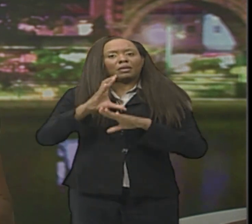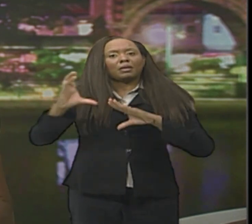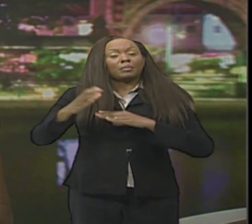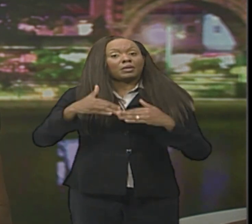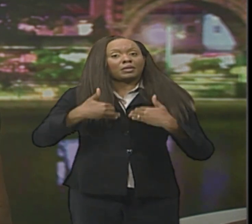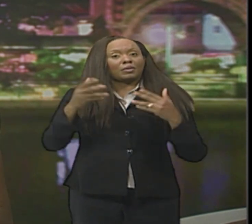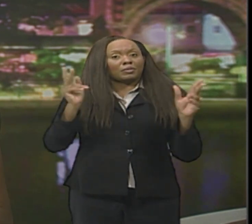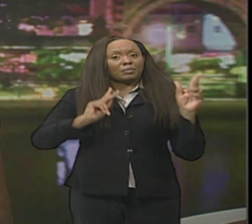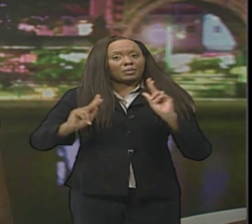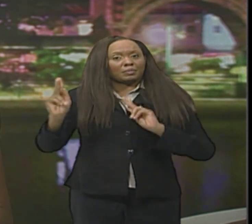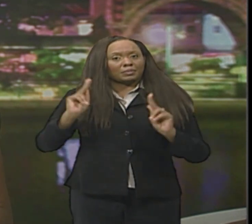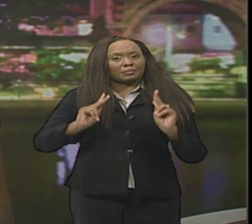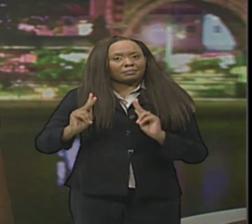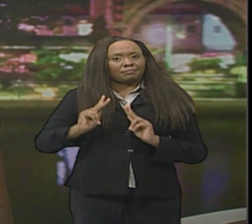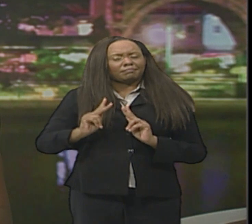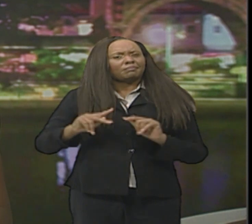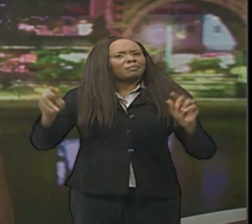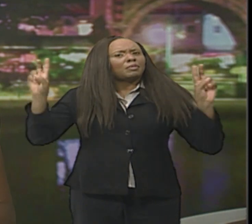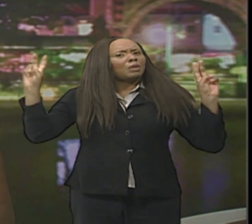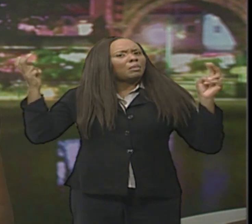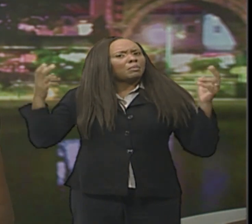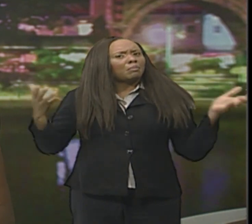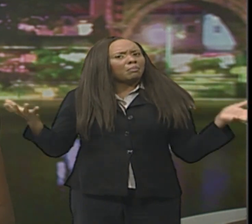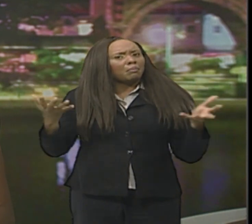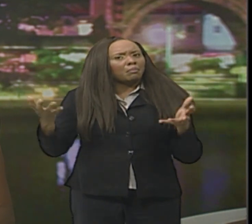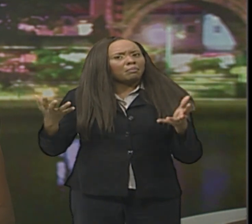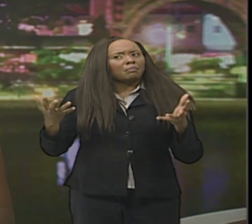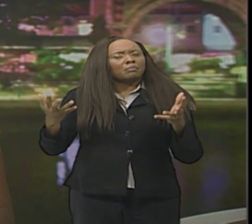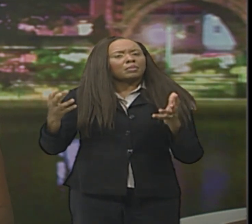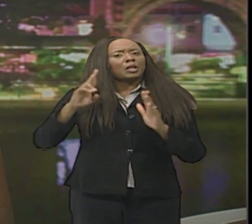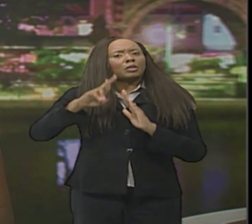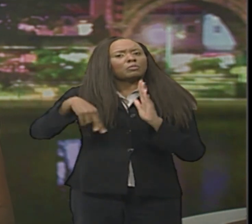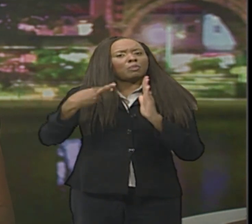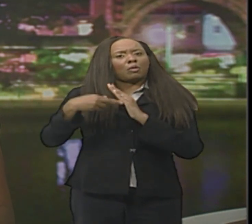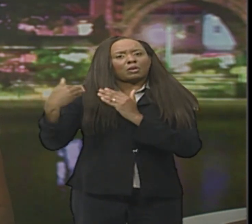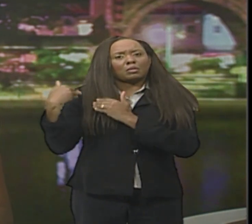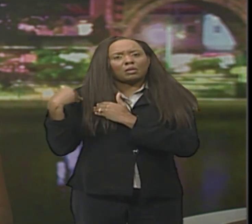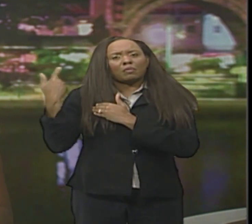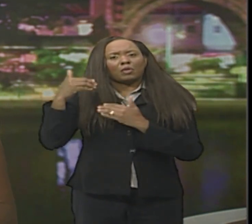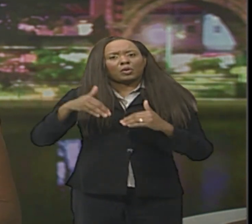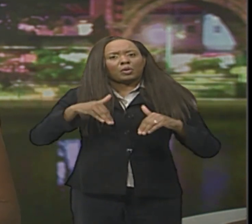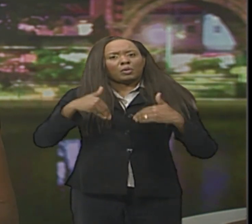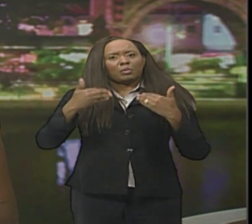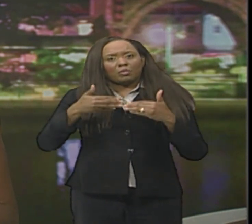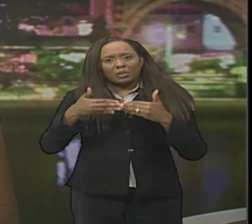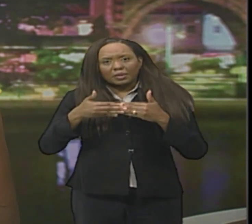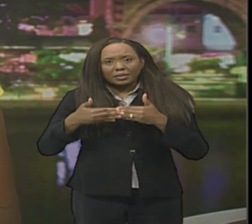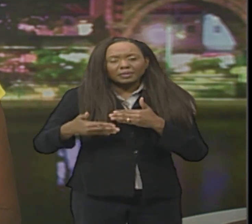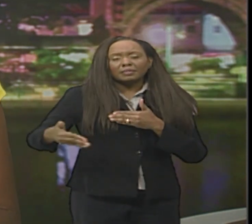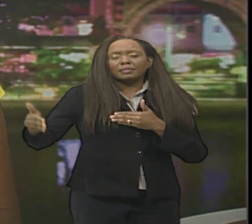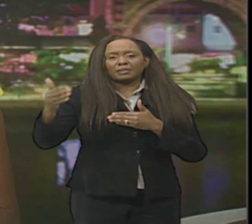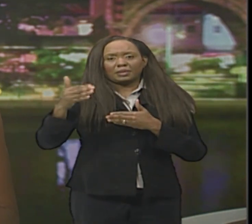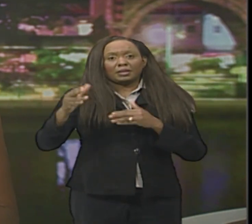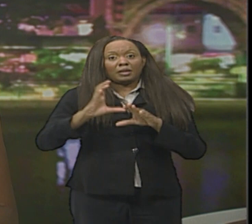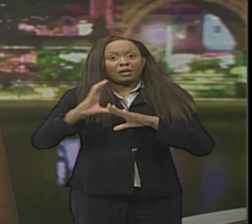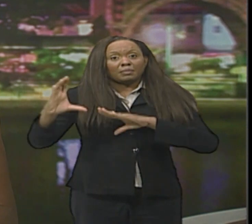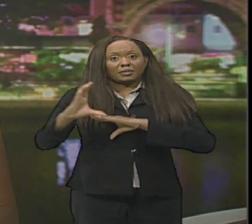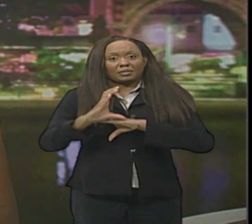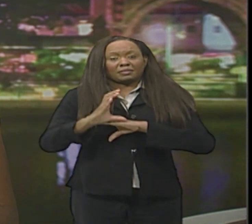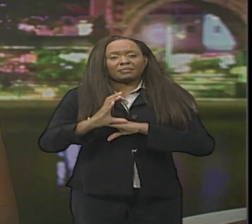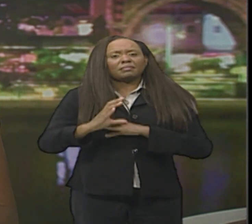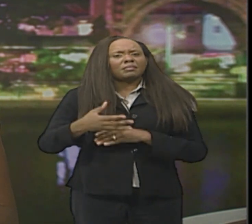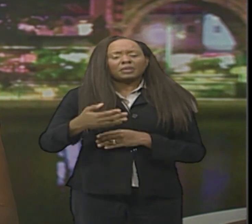of discussion was the CSME, the role of youth in advancing the single market. Ambassador Larocque told the